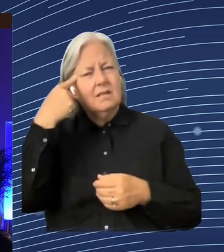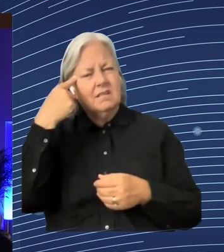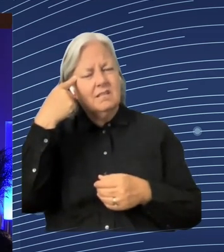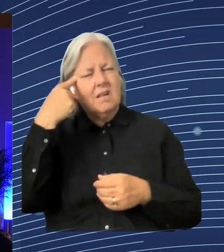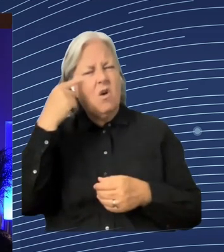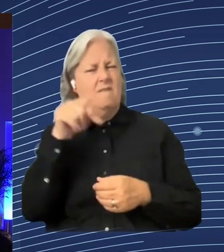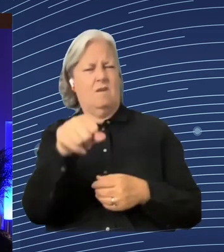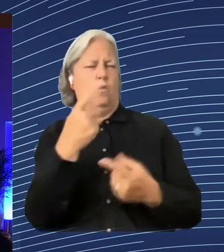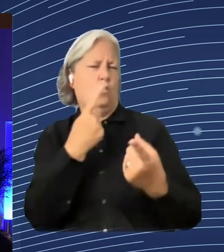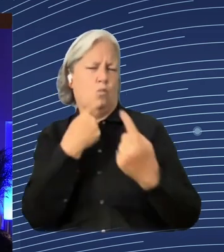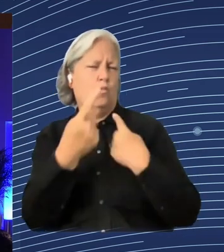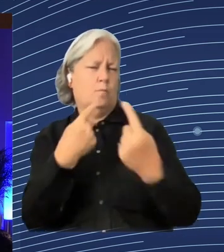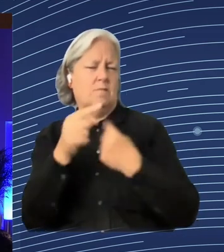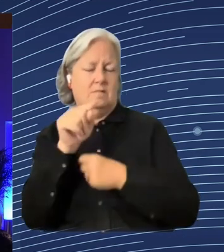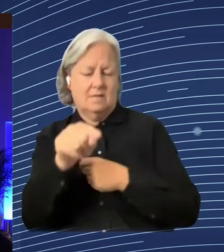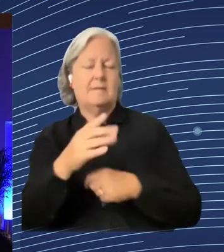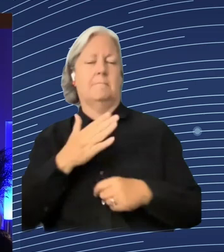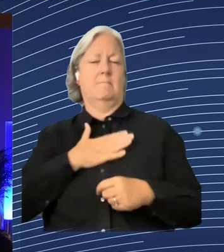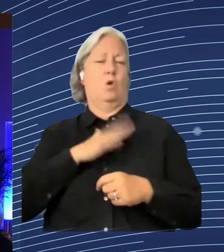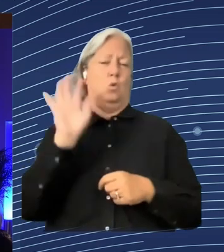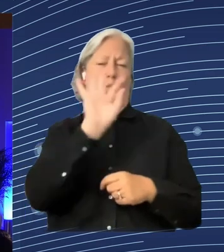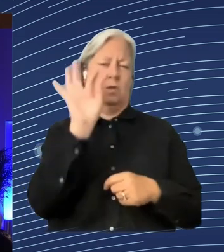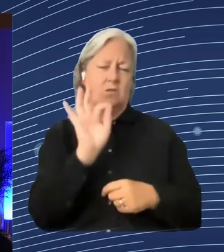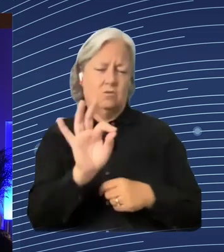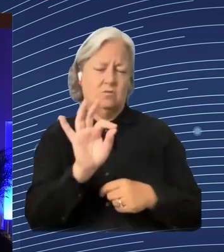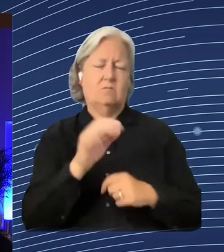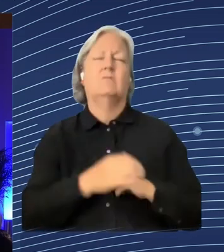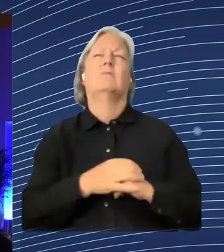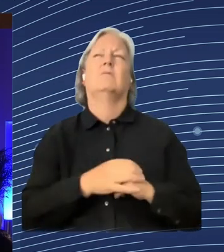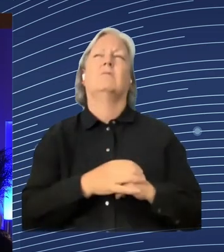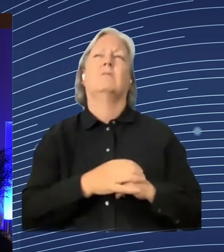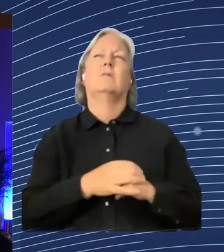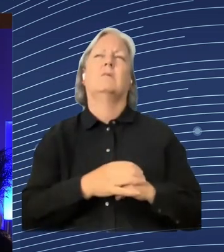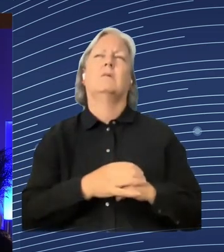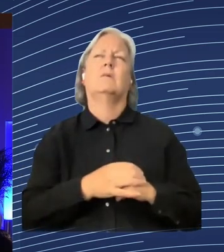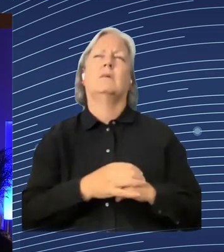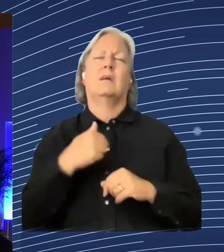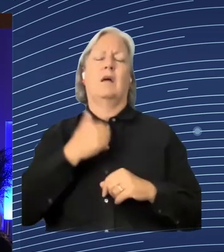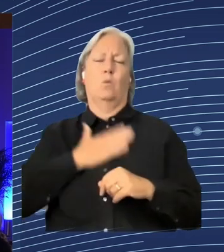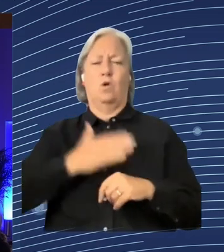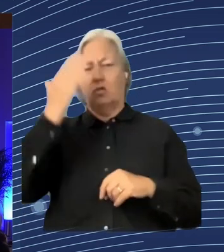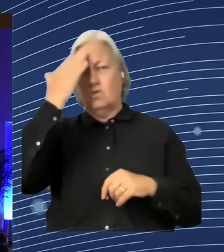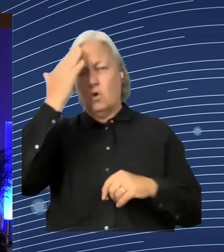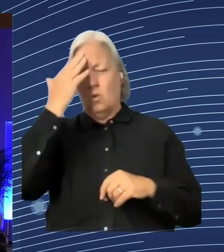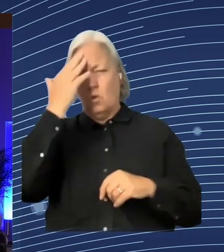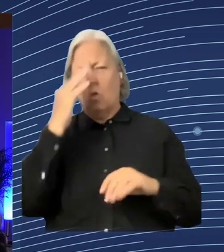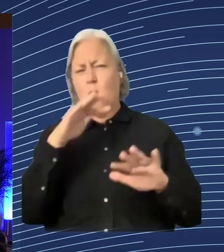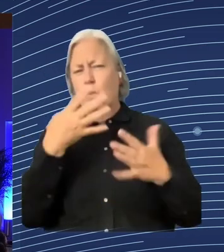So my question there is, what kind of effects has it on the work organizations?